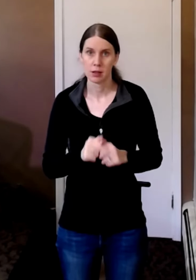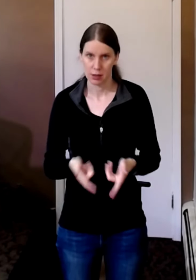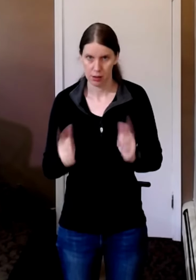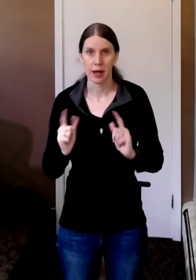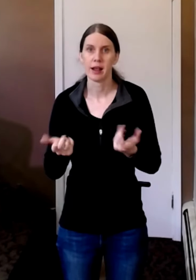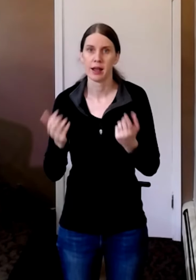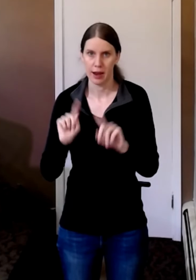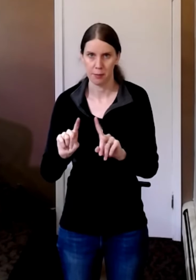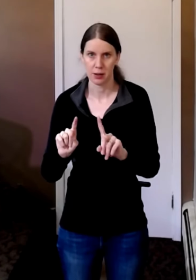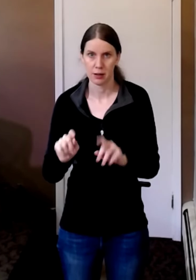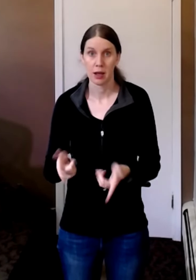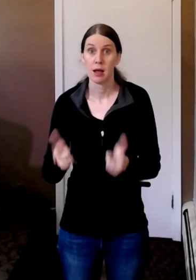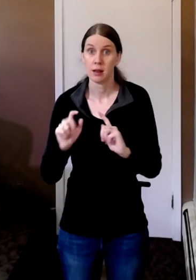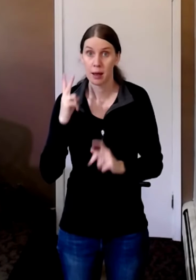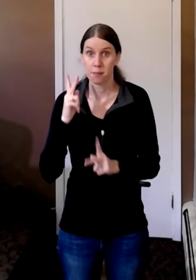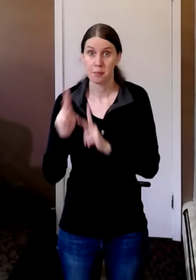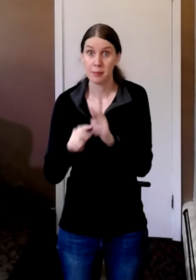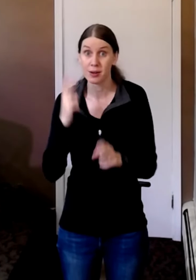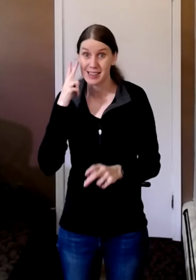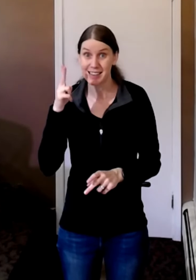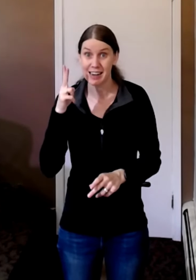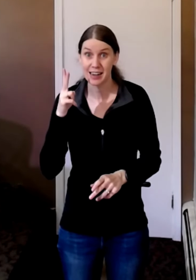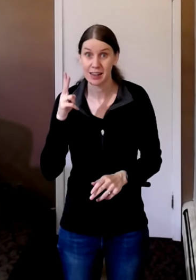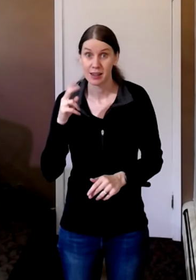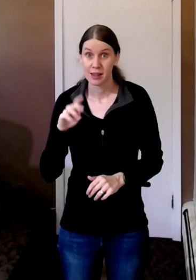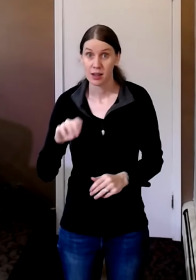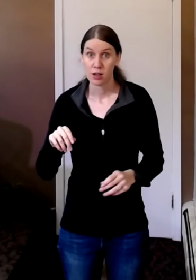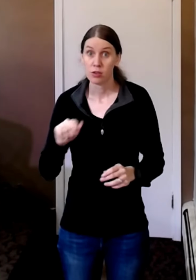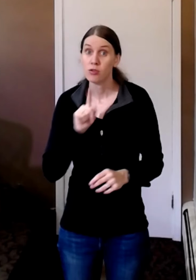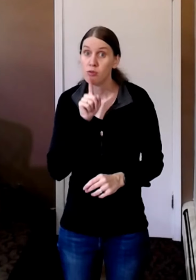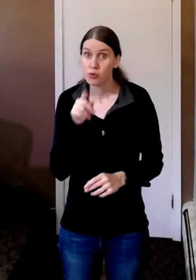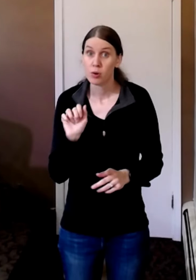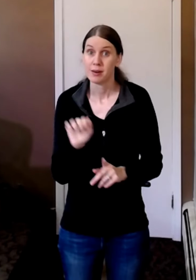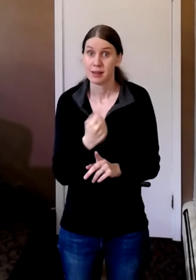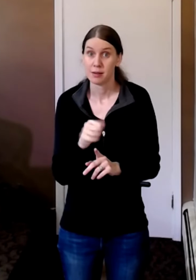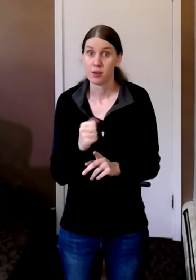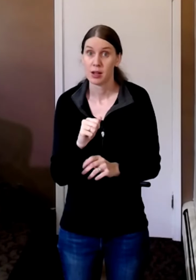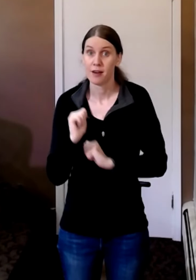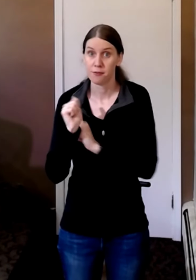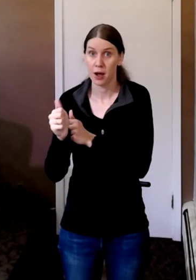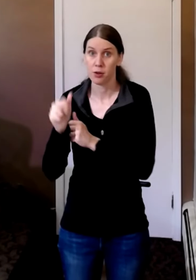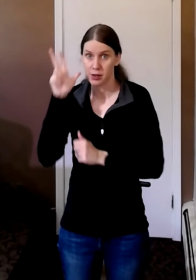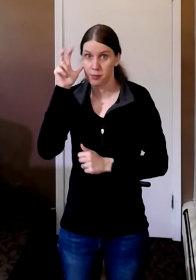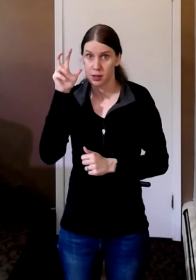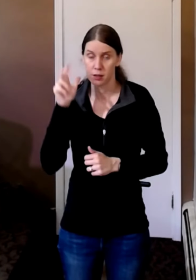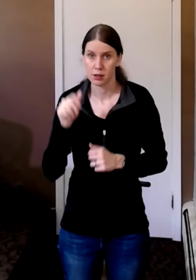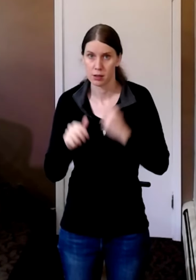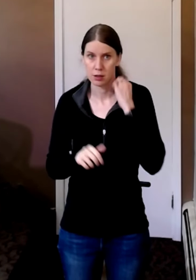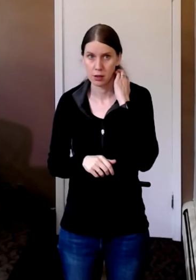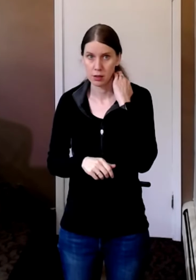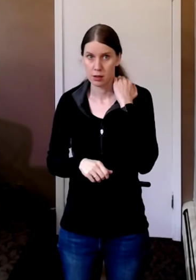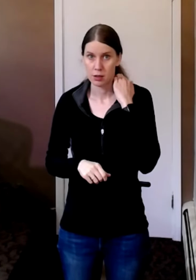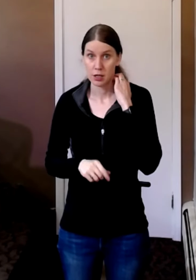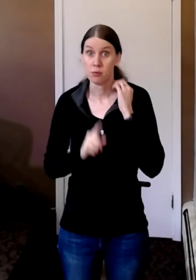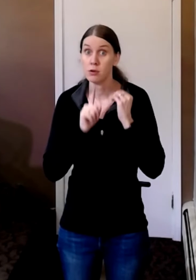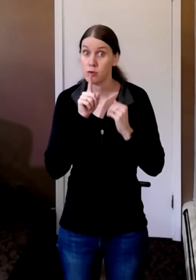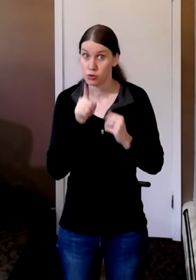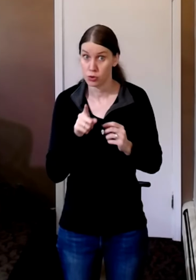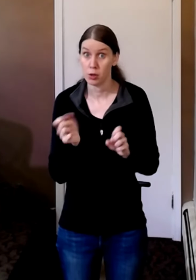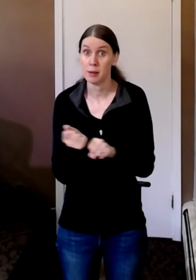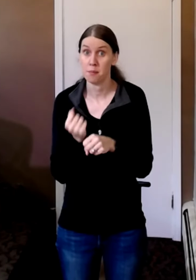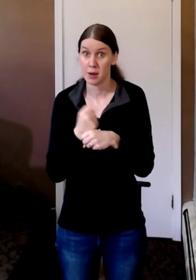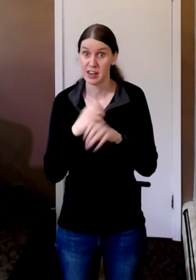fruition. Let people see just what it means to follow the devil. And it's going to really ramp up